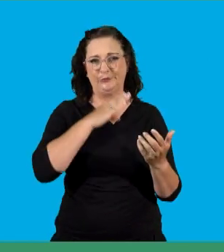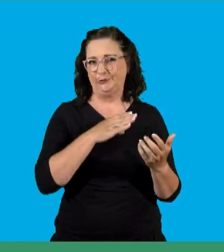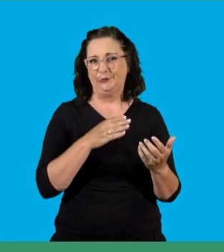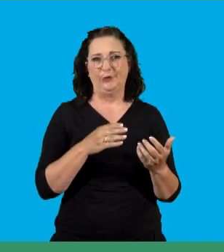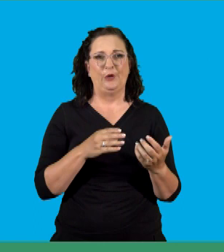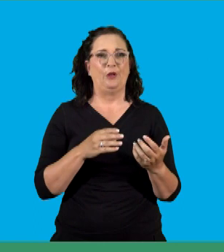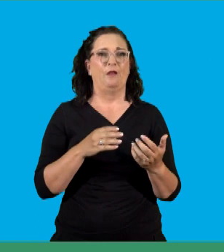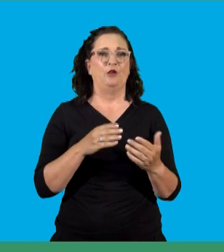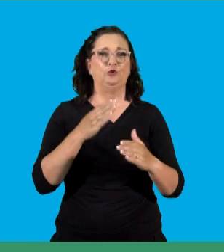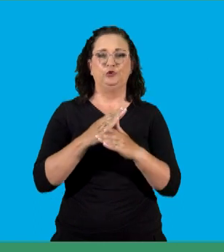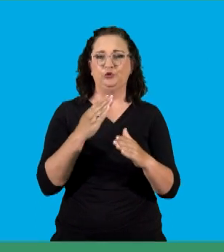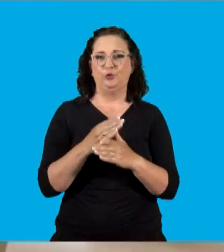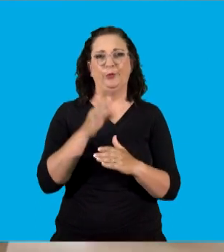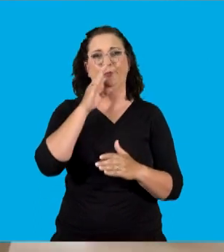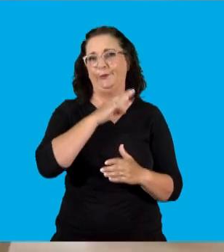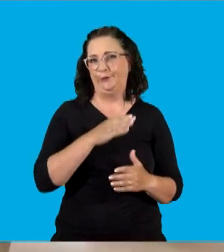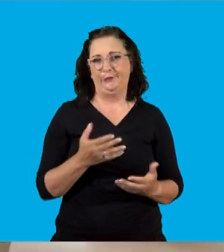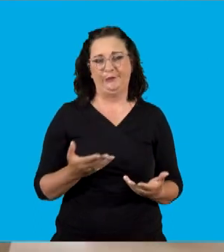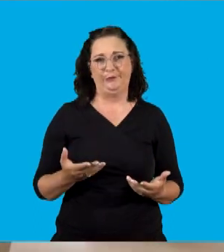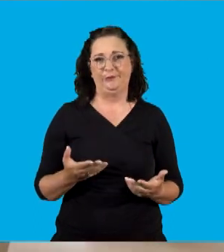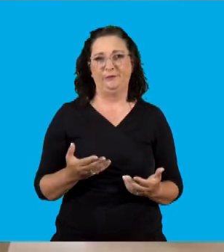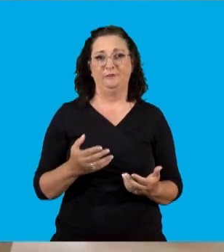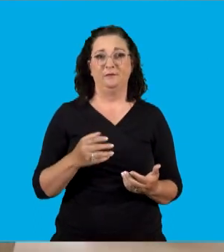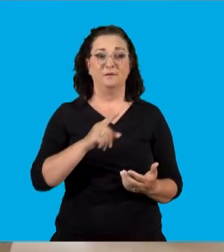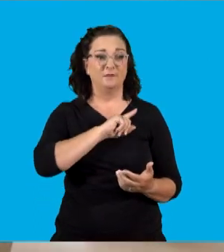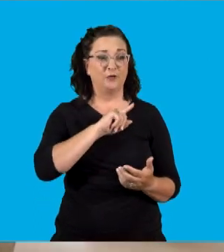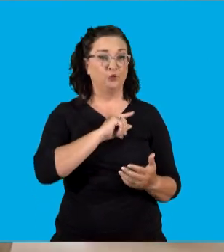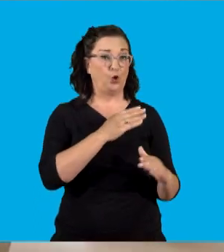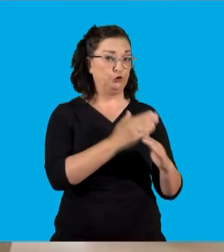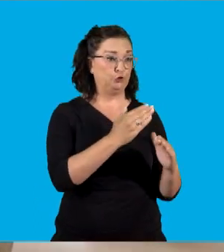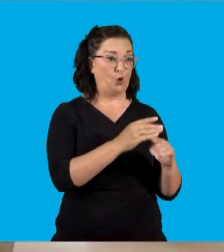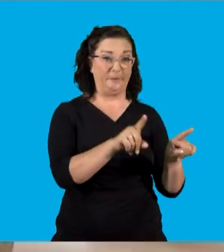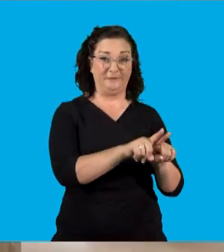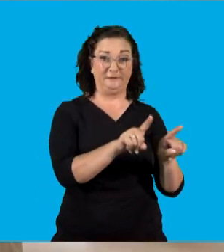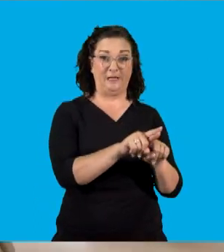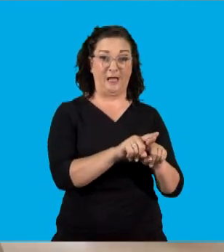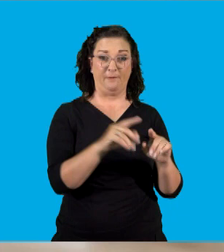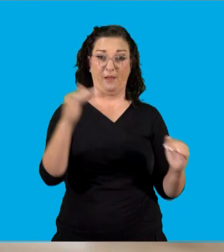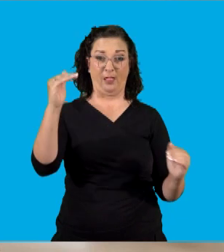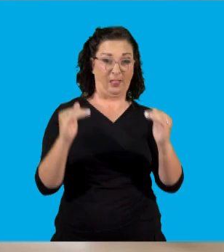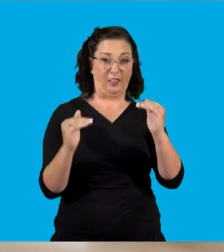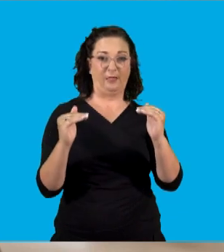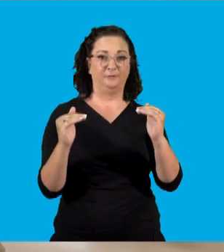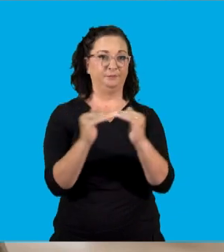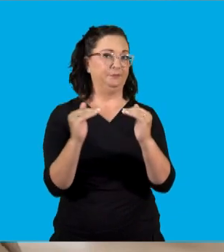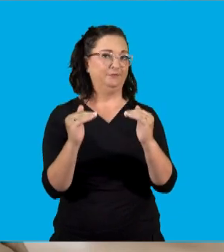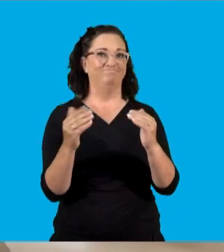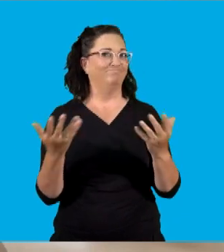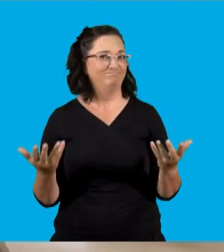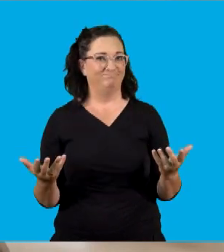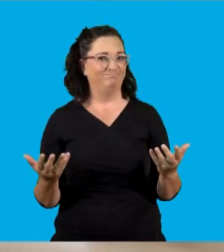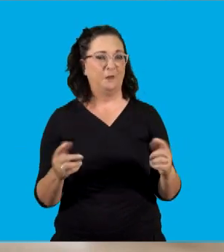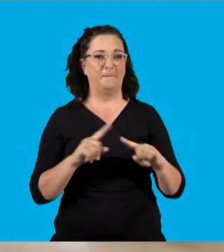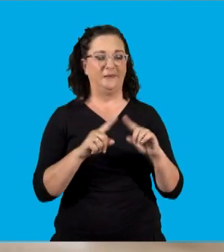inequality rather, it simply means that people will not get same jobs. There are going to be lack of